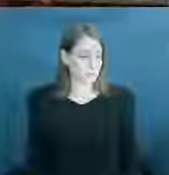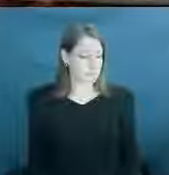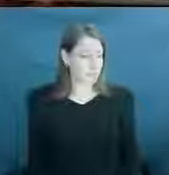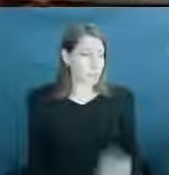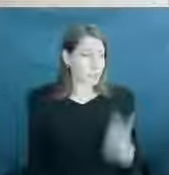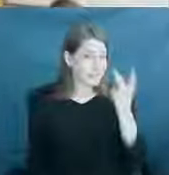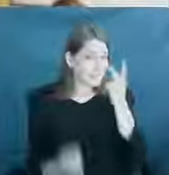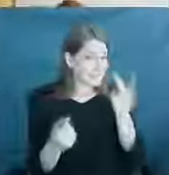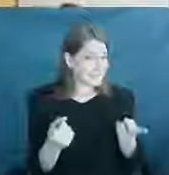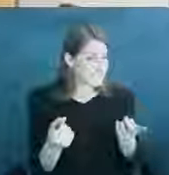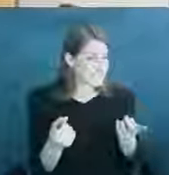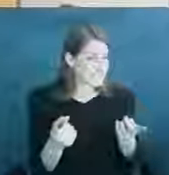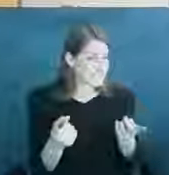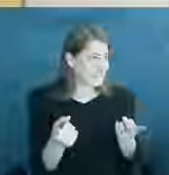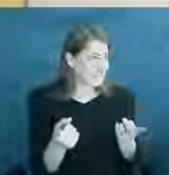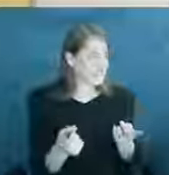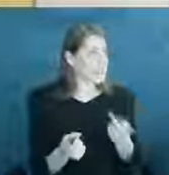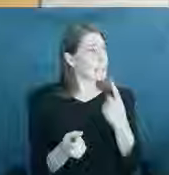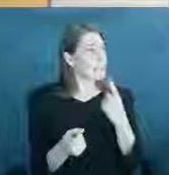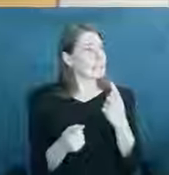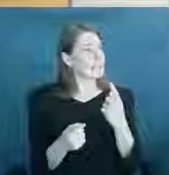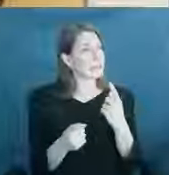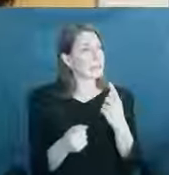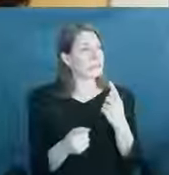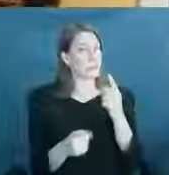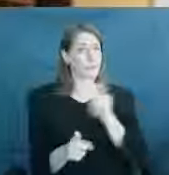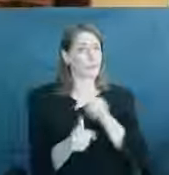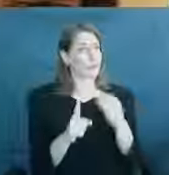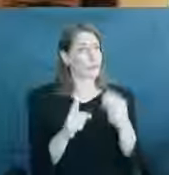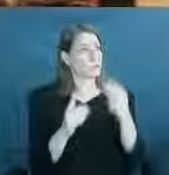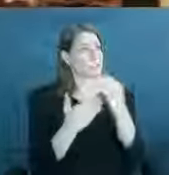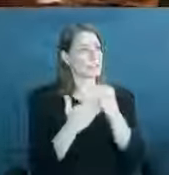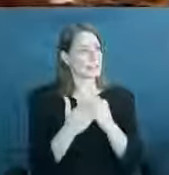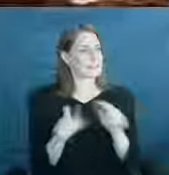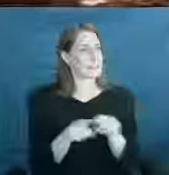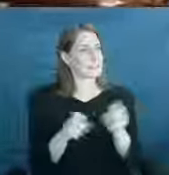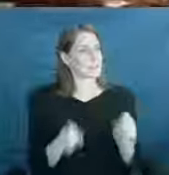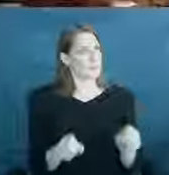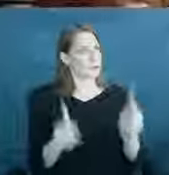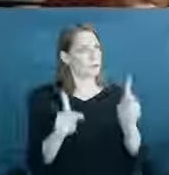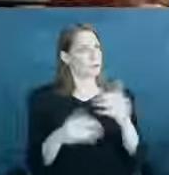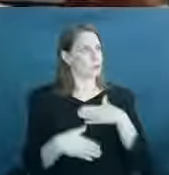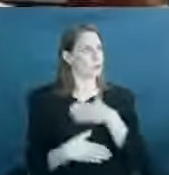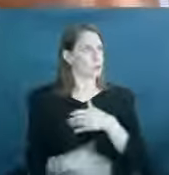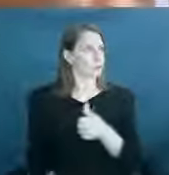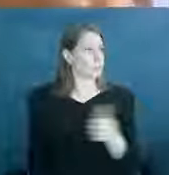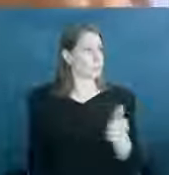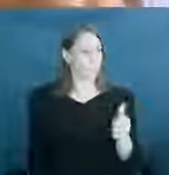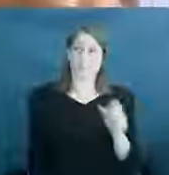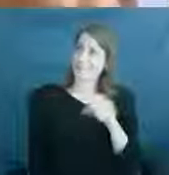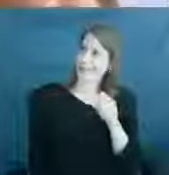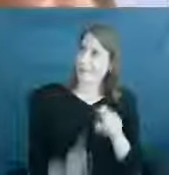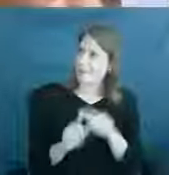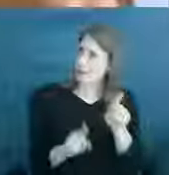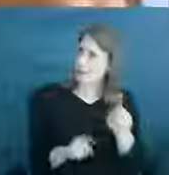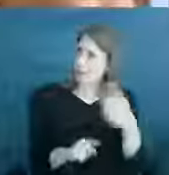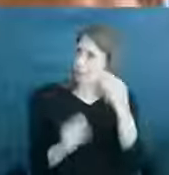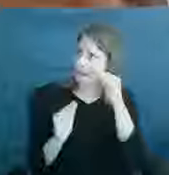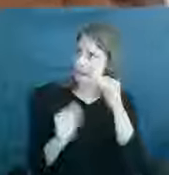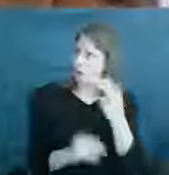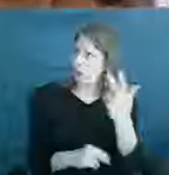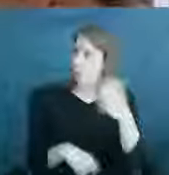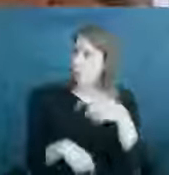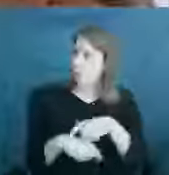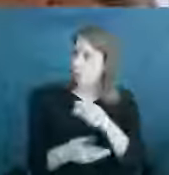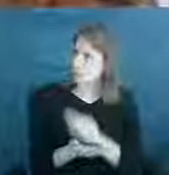Yes. Well done. Now try this one if you've done that one. He does look as though he thinks an lesson's an opportunity to enjoy himself,